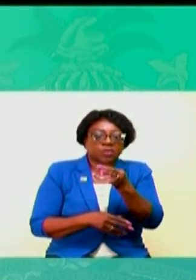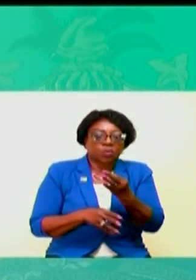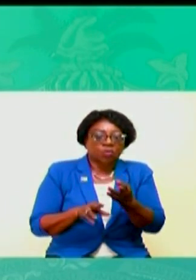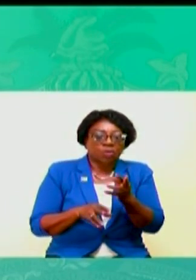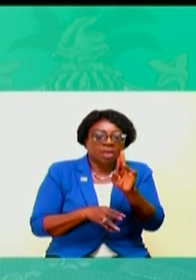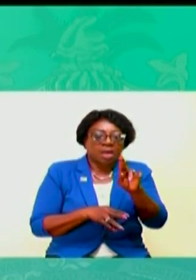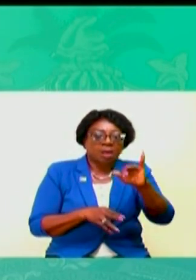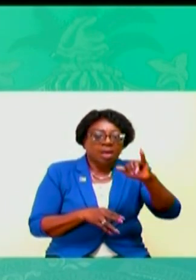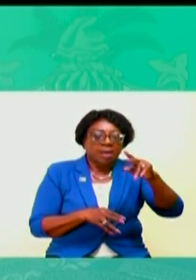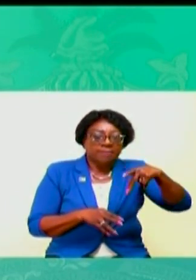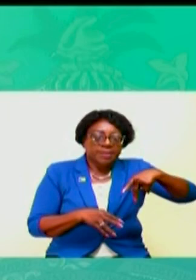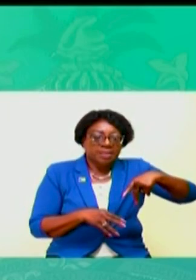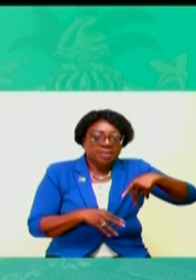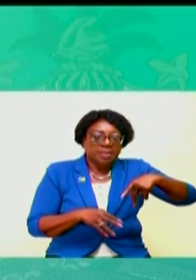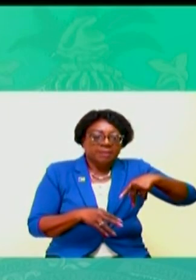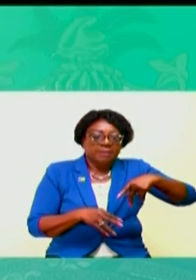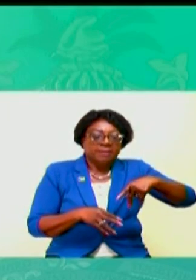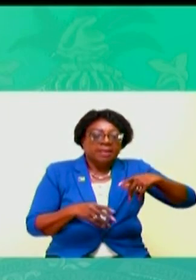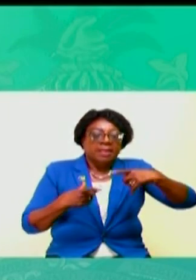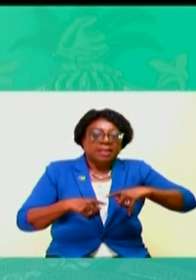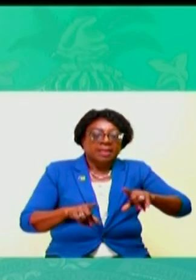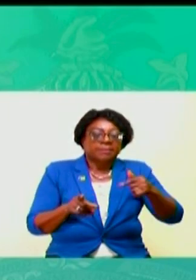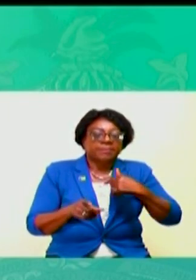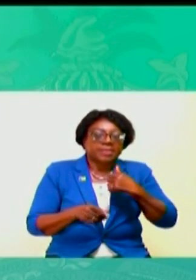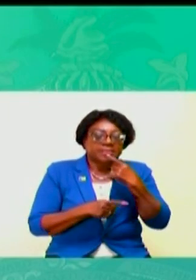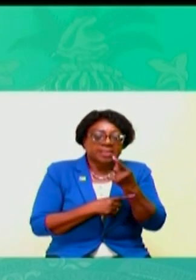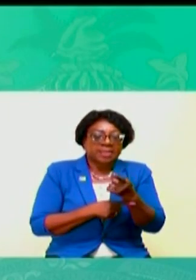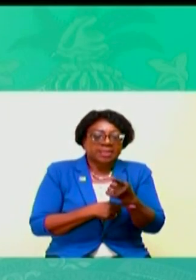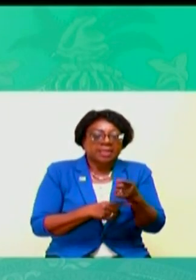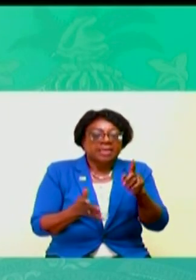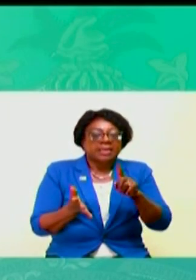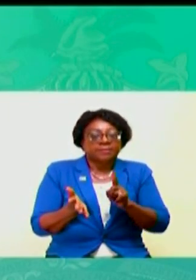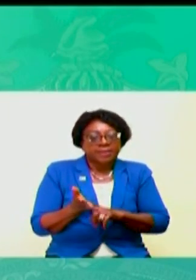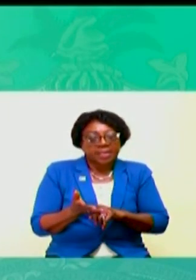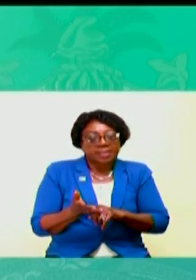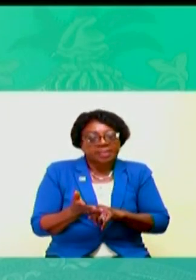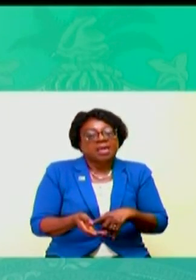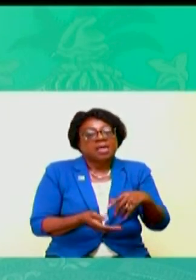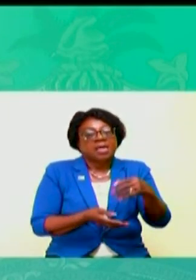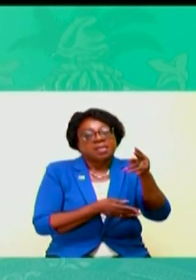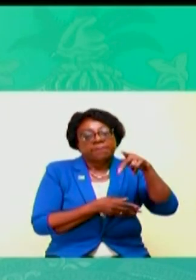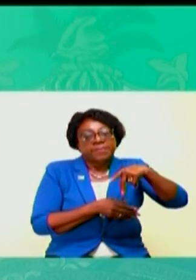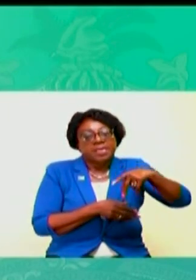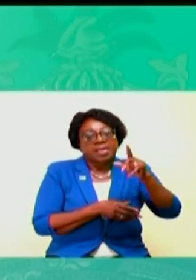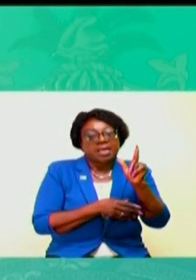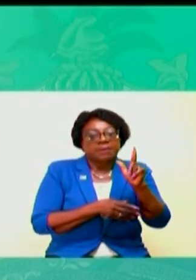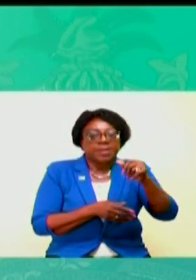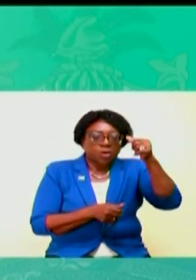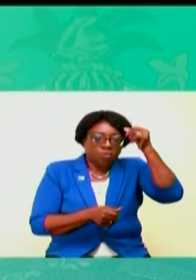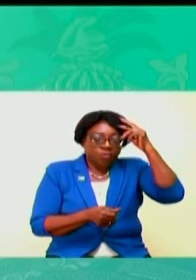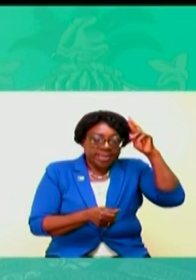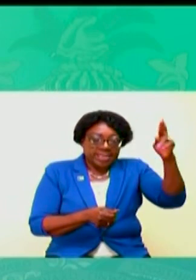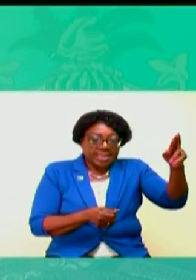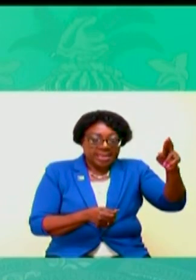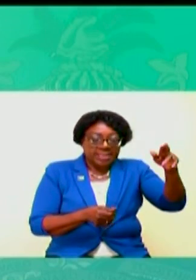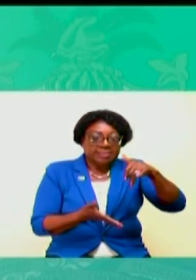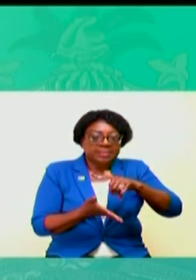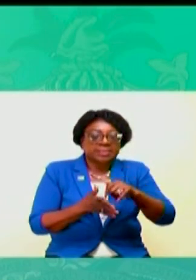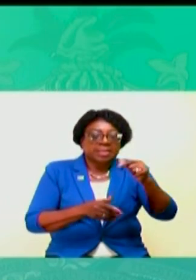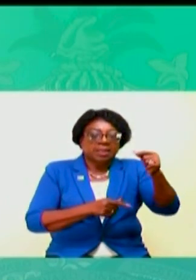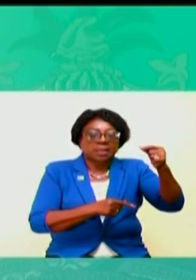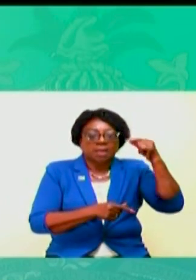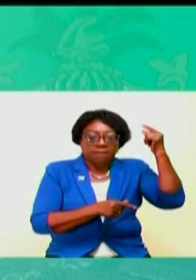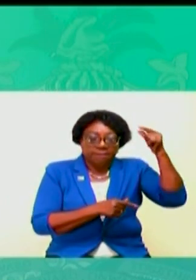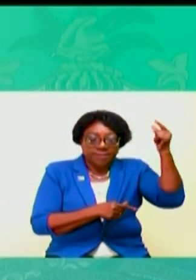I continue, let me say that the Progressive Liberal Party recognize that government is continuous, and